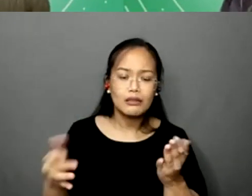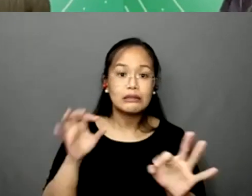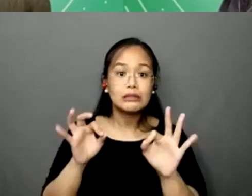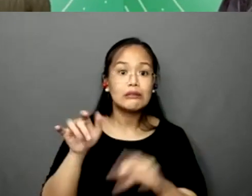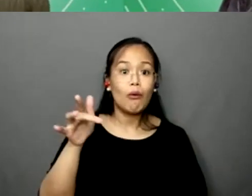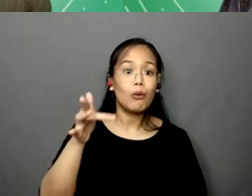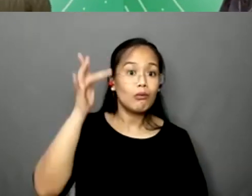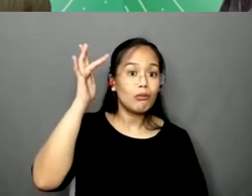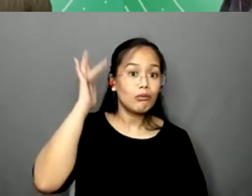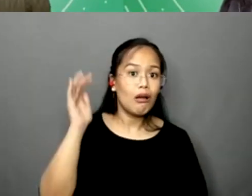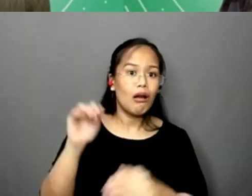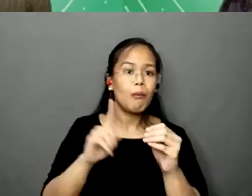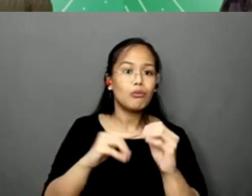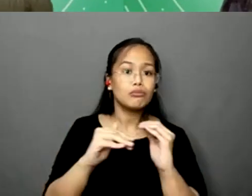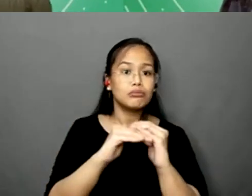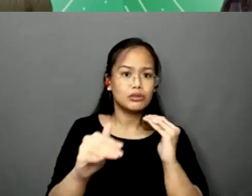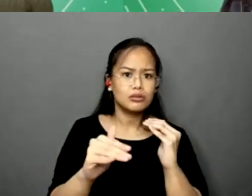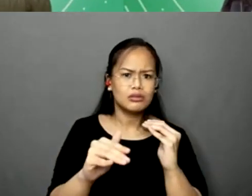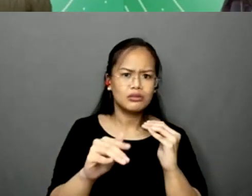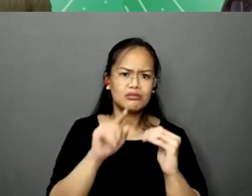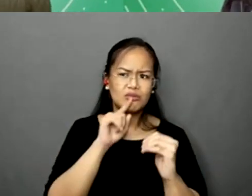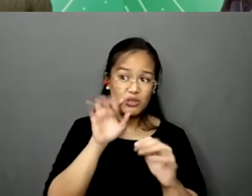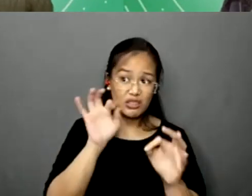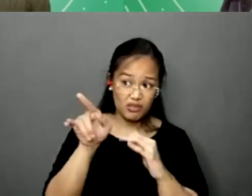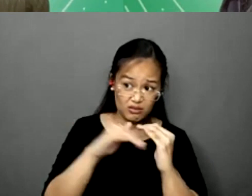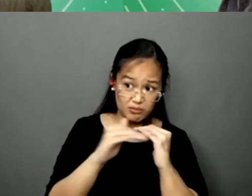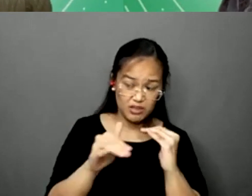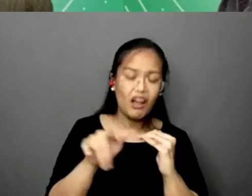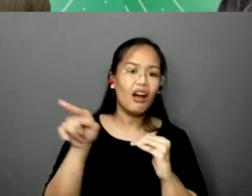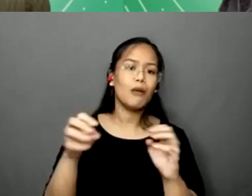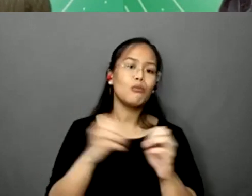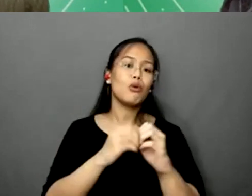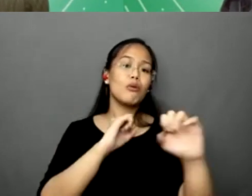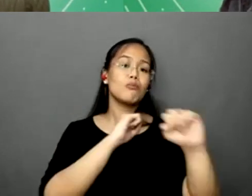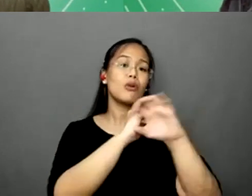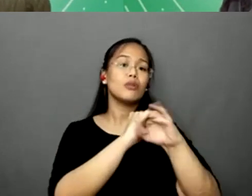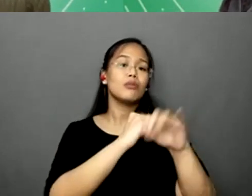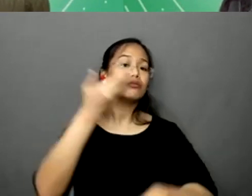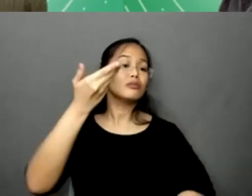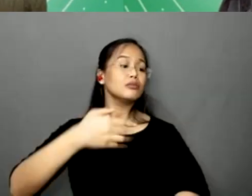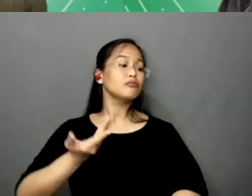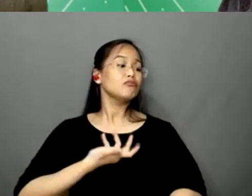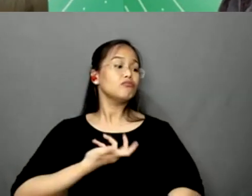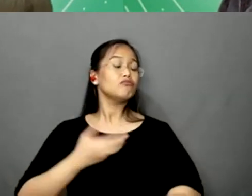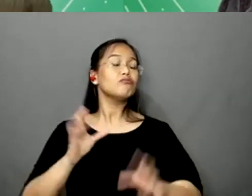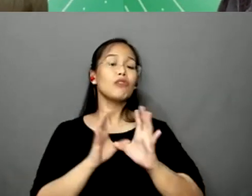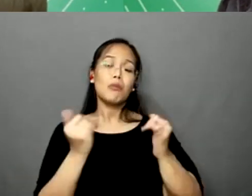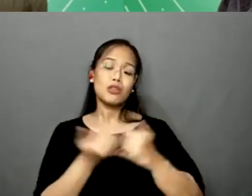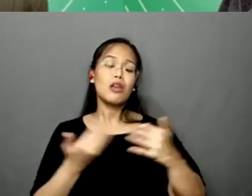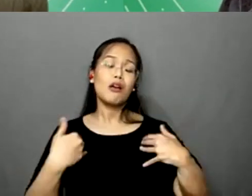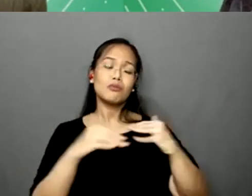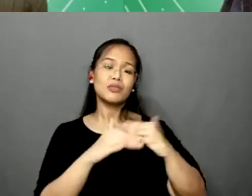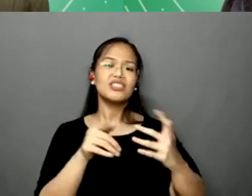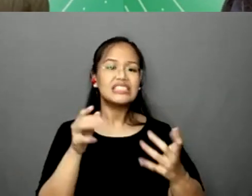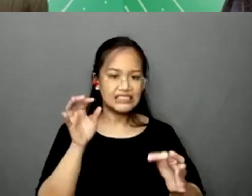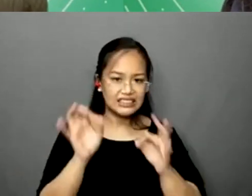sustainable, then it's likely that they will market that and capitalize on it as a business. So taking some time to look